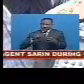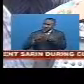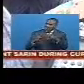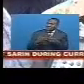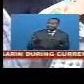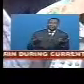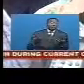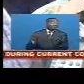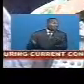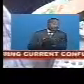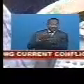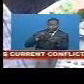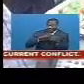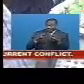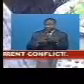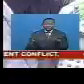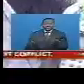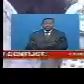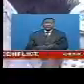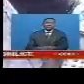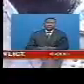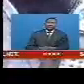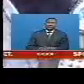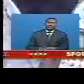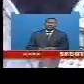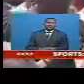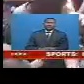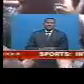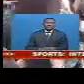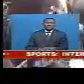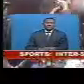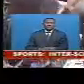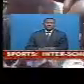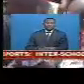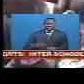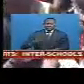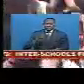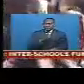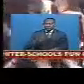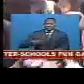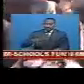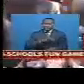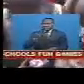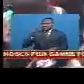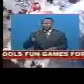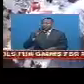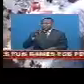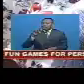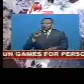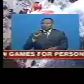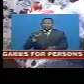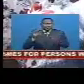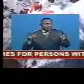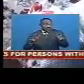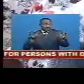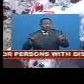hard conditions of our economy in this trying time. An executive member of GUTA, Mr. Benjamin Yaboa,